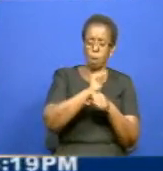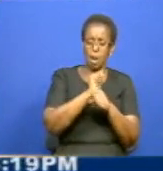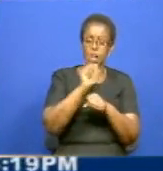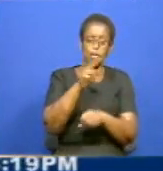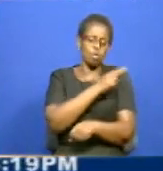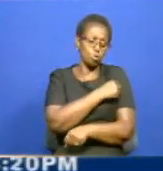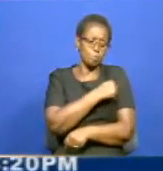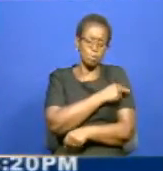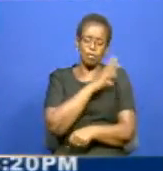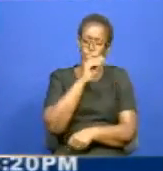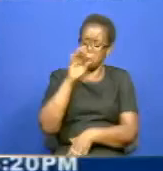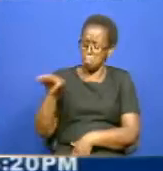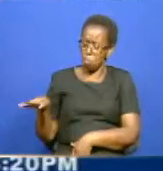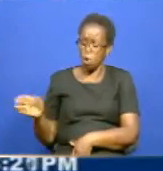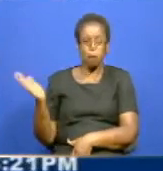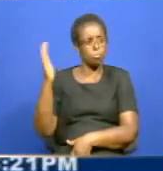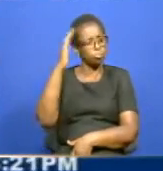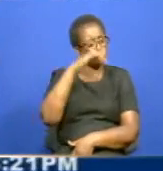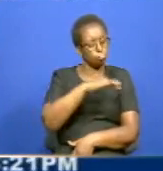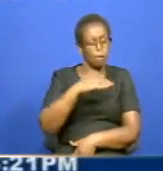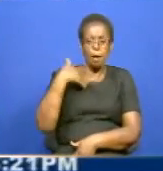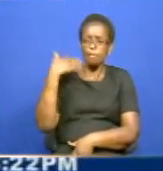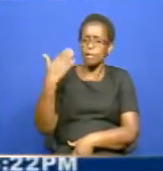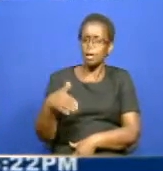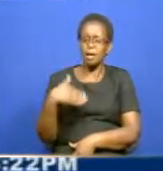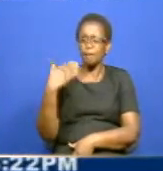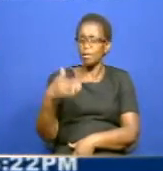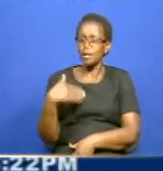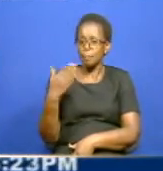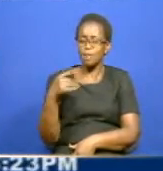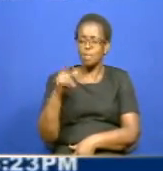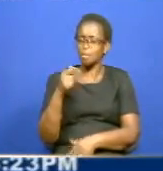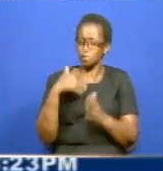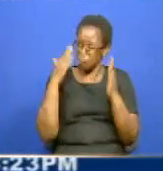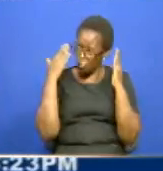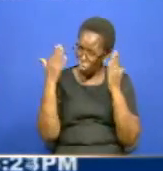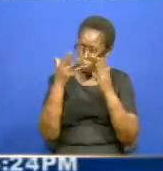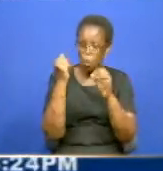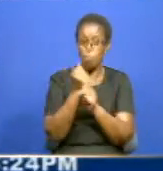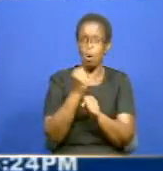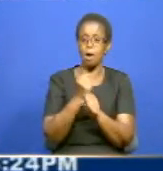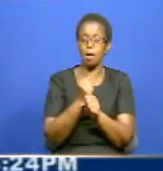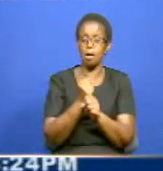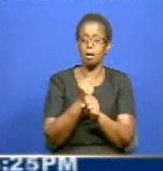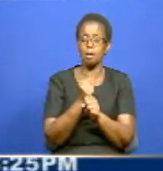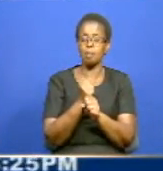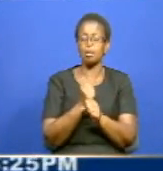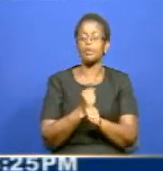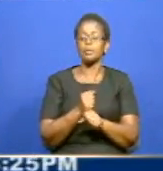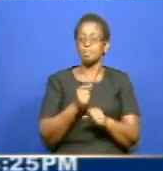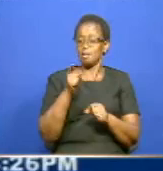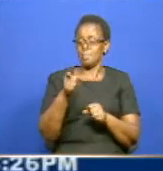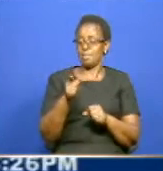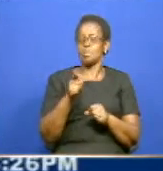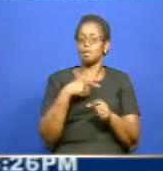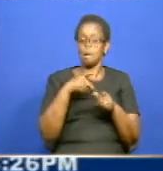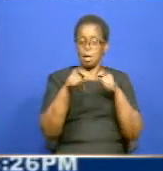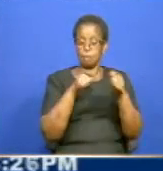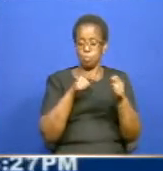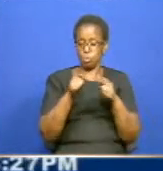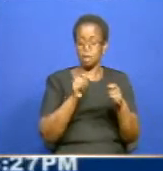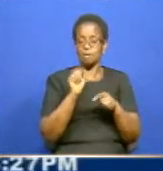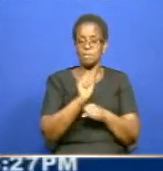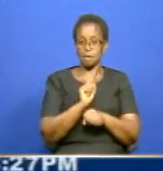evening every day and they're committed. And Honorable Speaker, these administrative personnel set